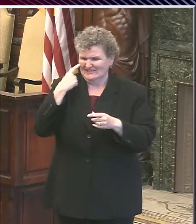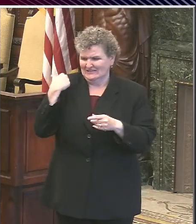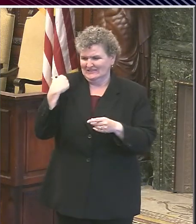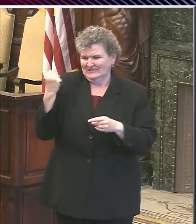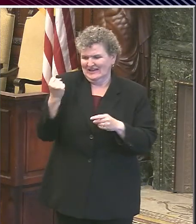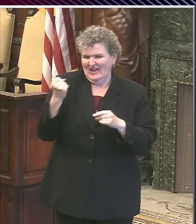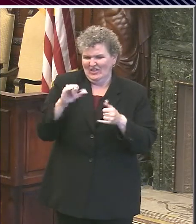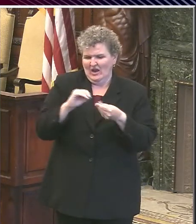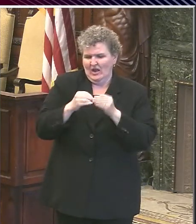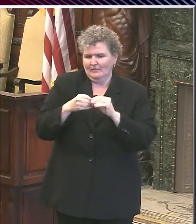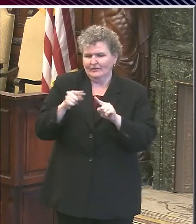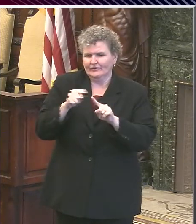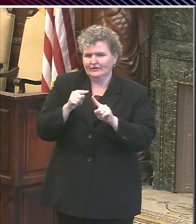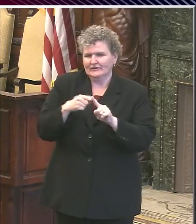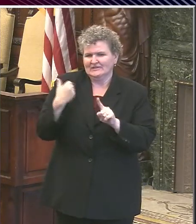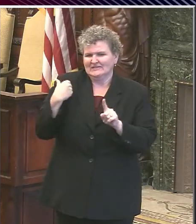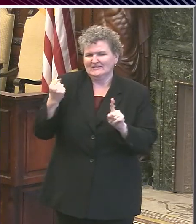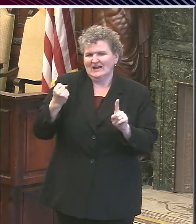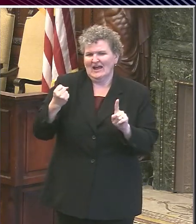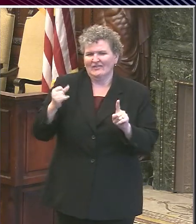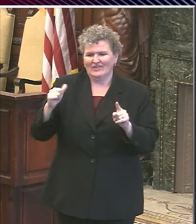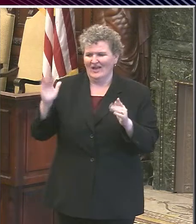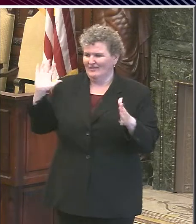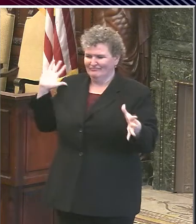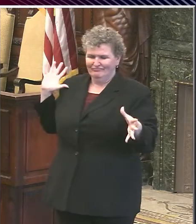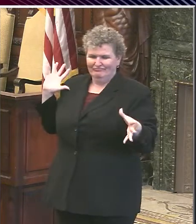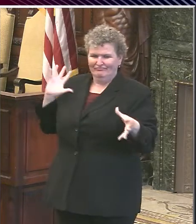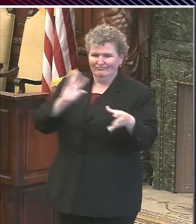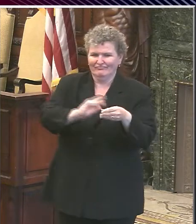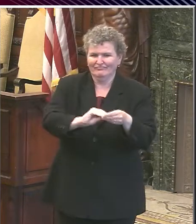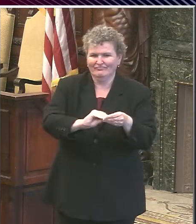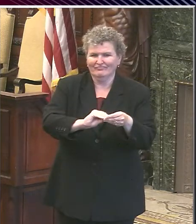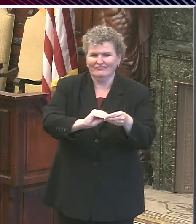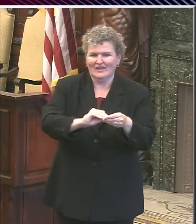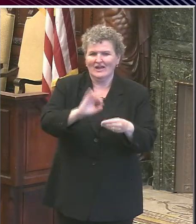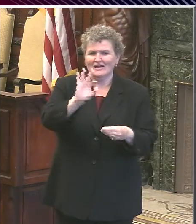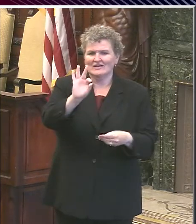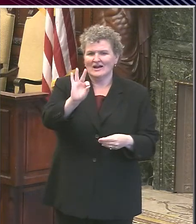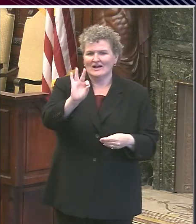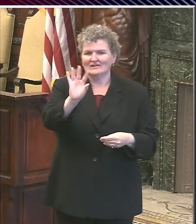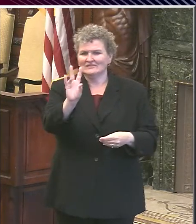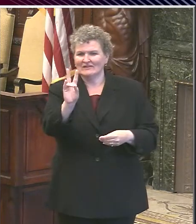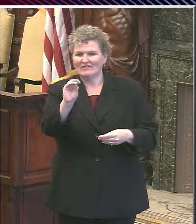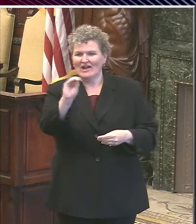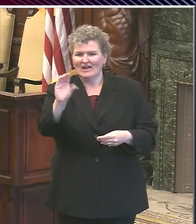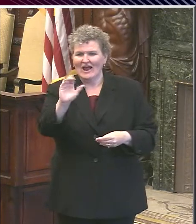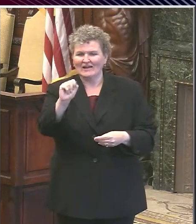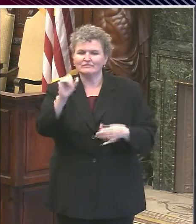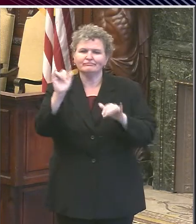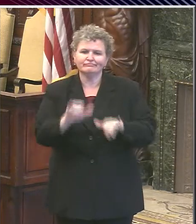date in which the test was run, we averaged 97 cases per day. And that past week, we